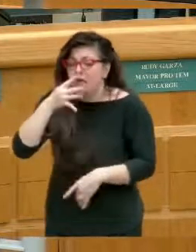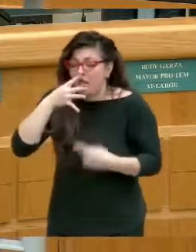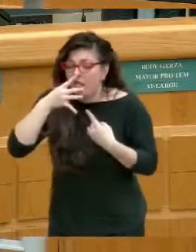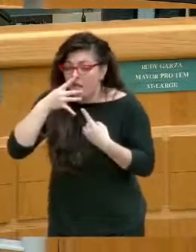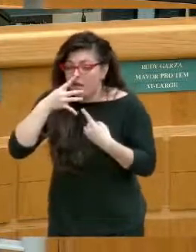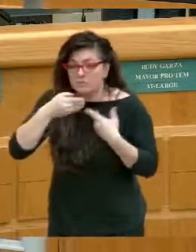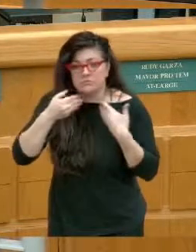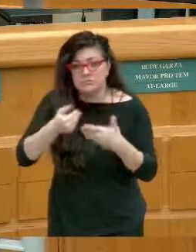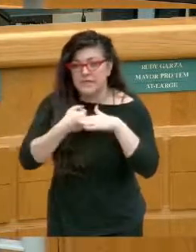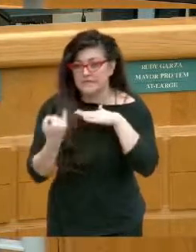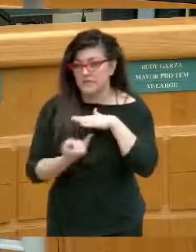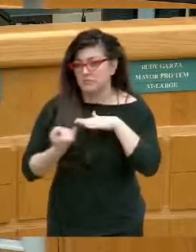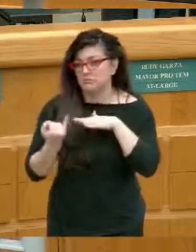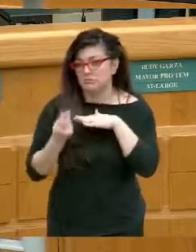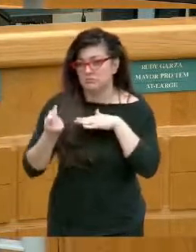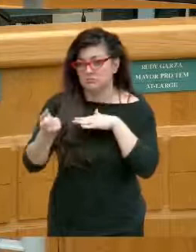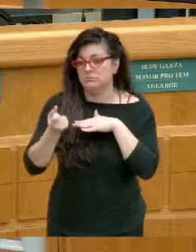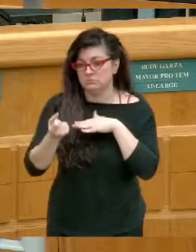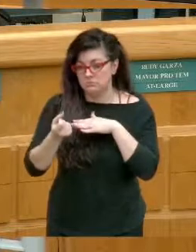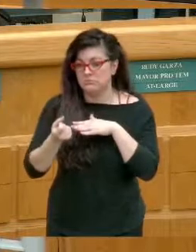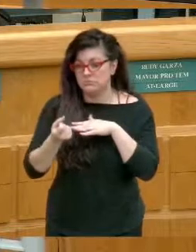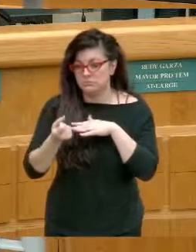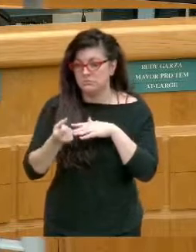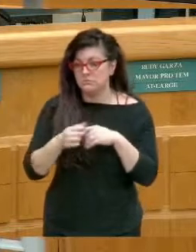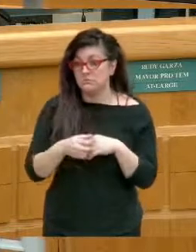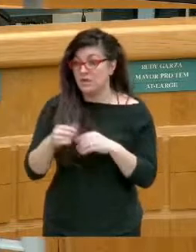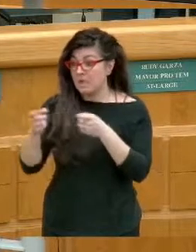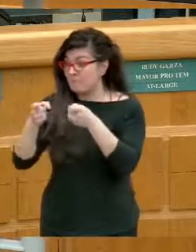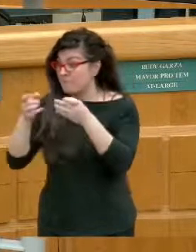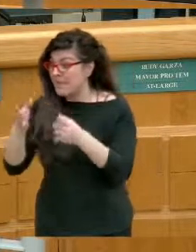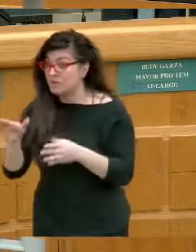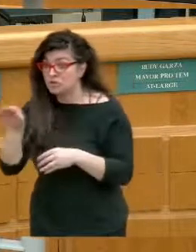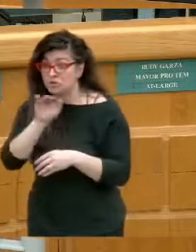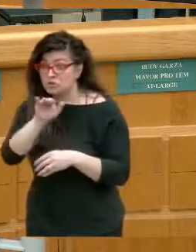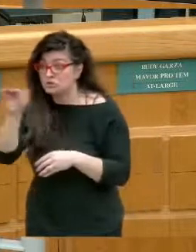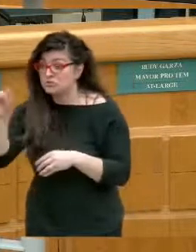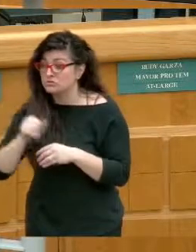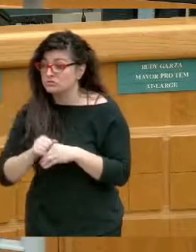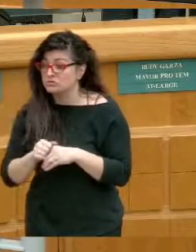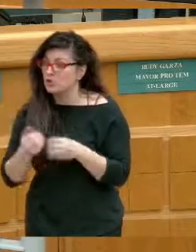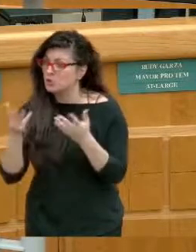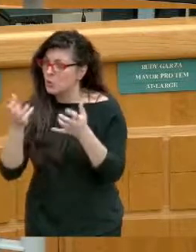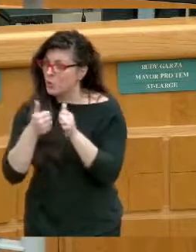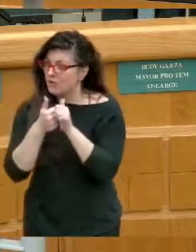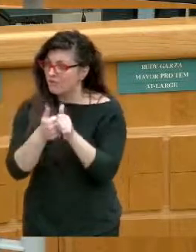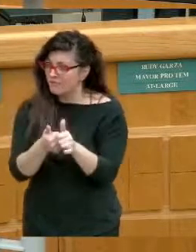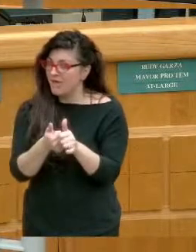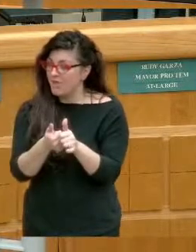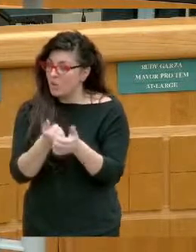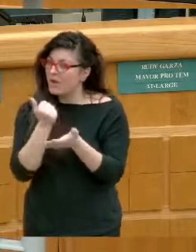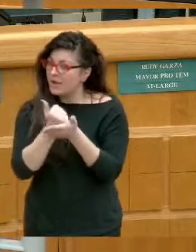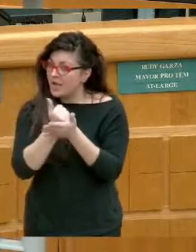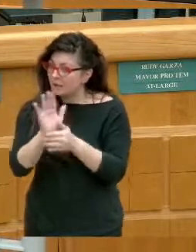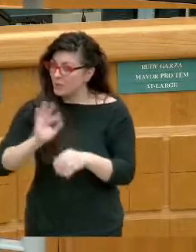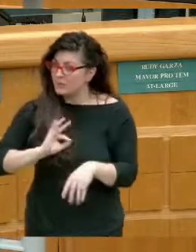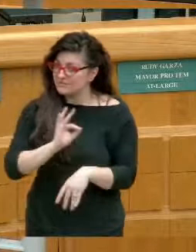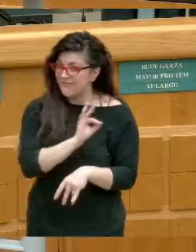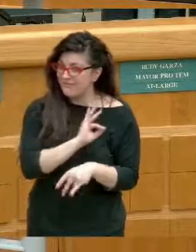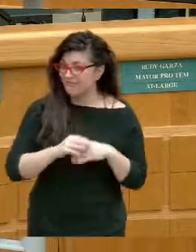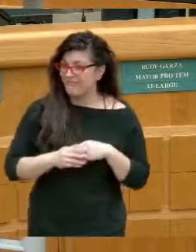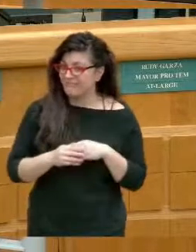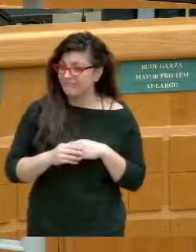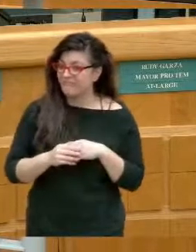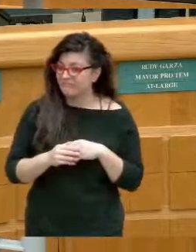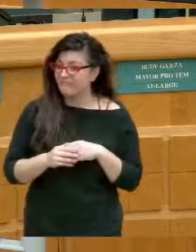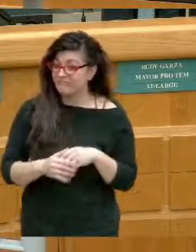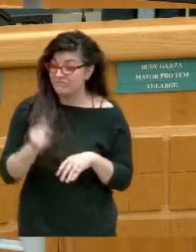you need to self-isolate. For the managers that are out there, you want to accommodate this, because the first loophole in your